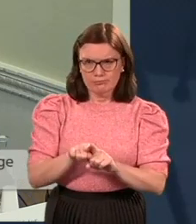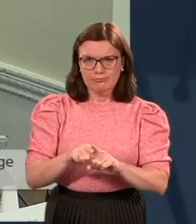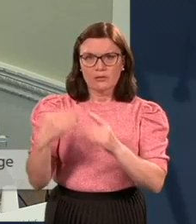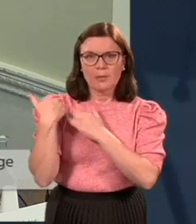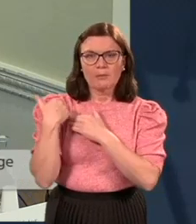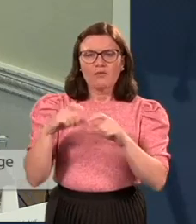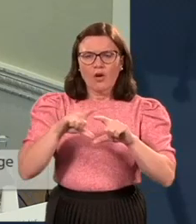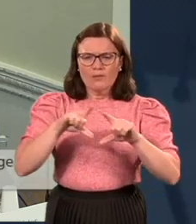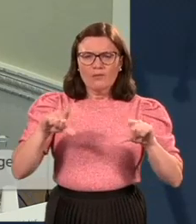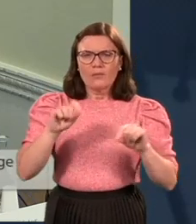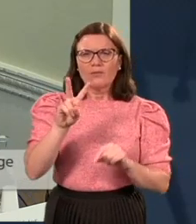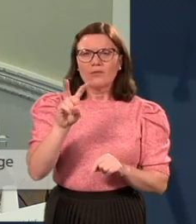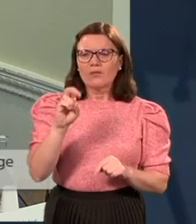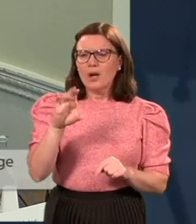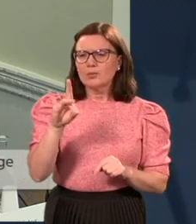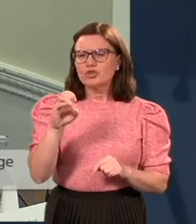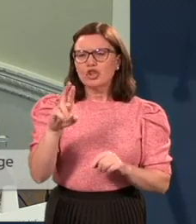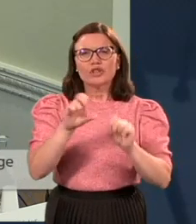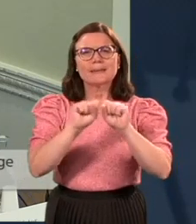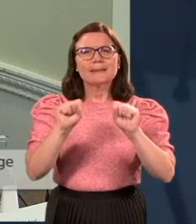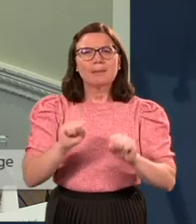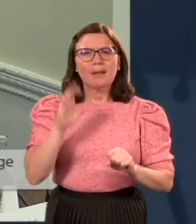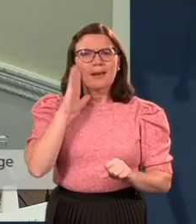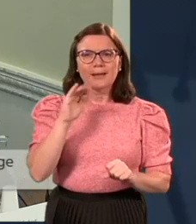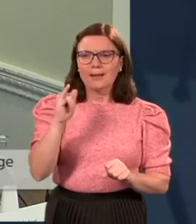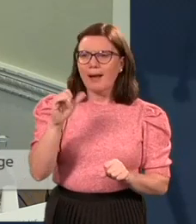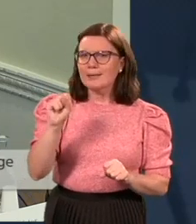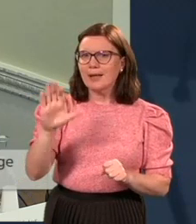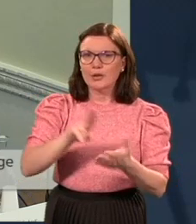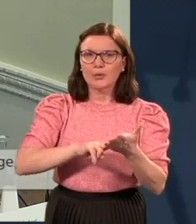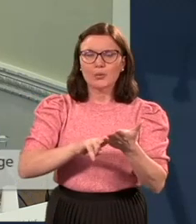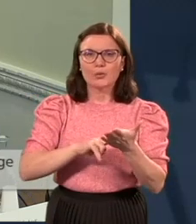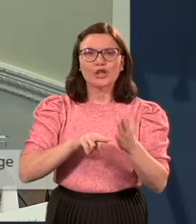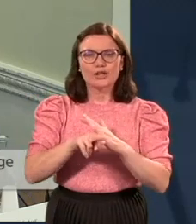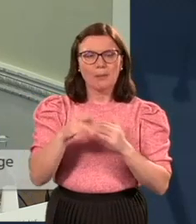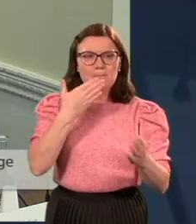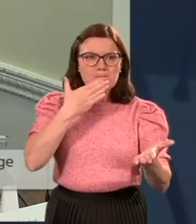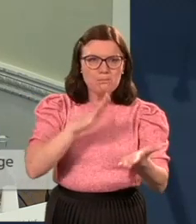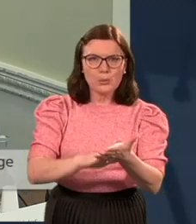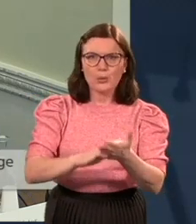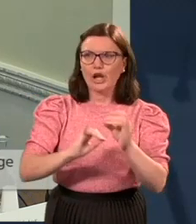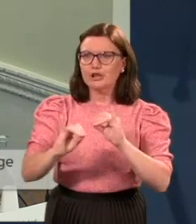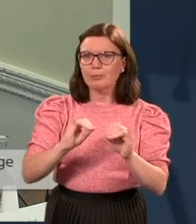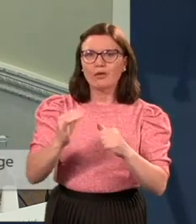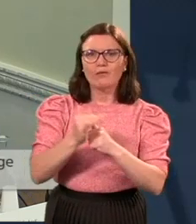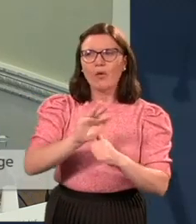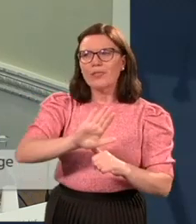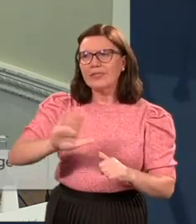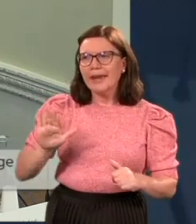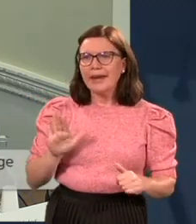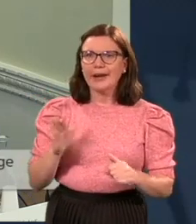voucher scheme which will allow ISL users to book and avail of interpreters to ensure that they have